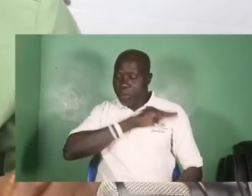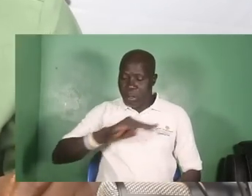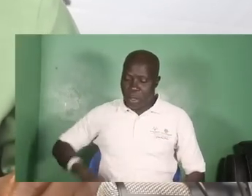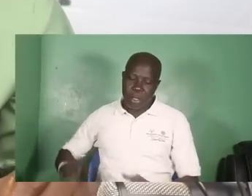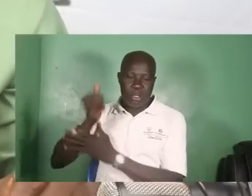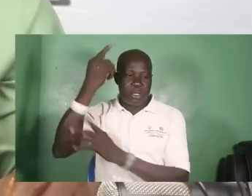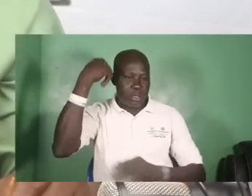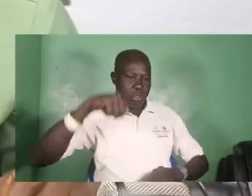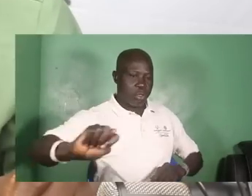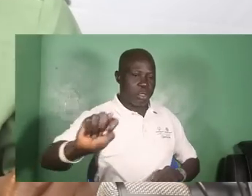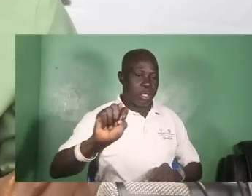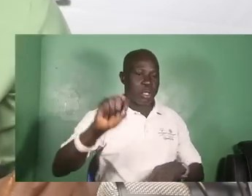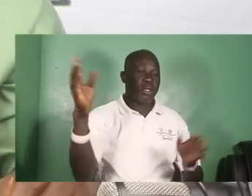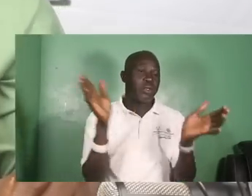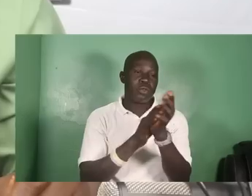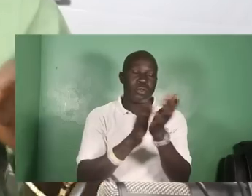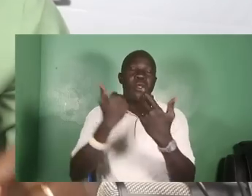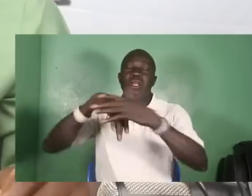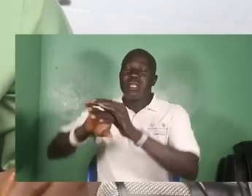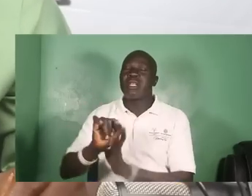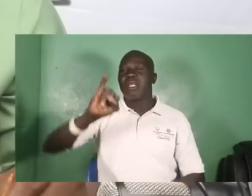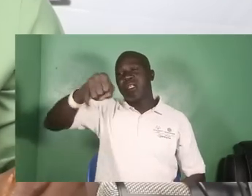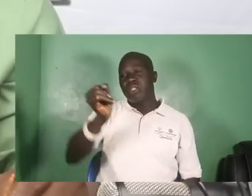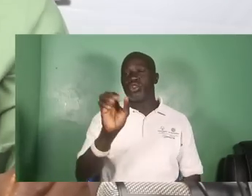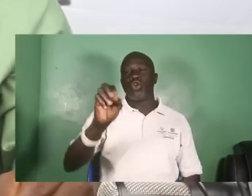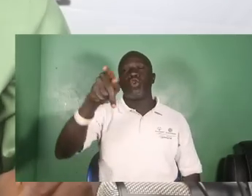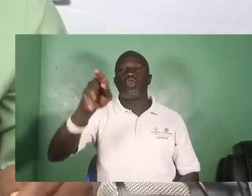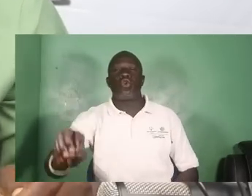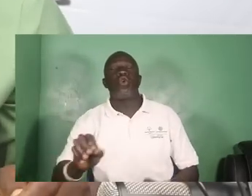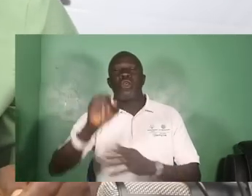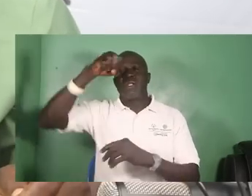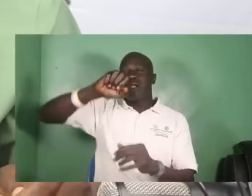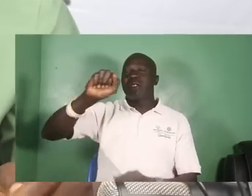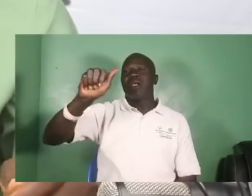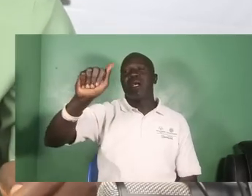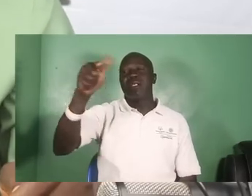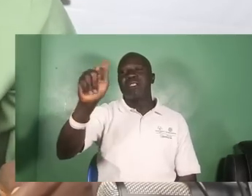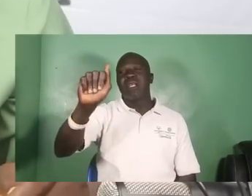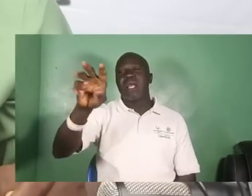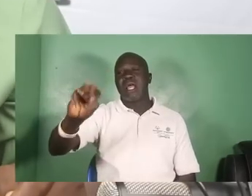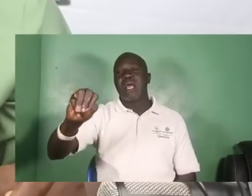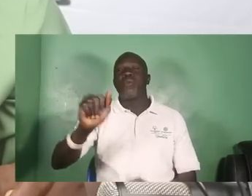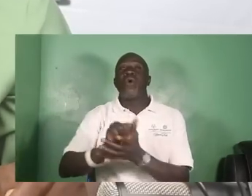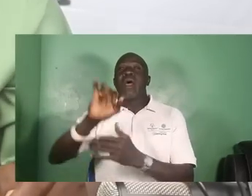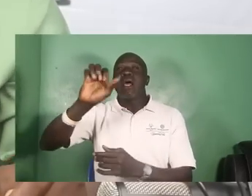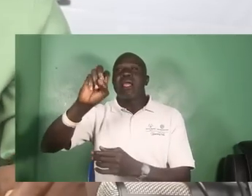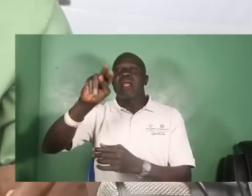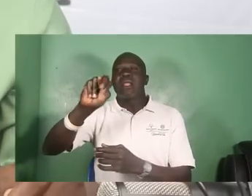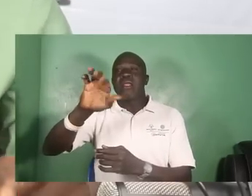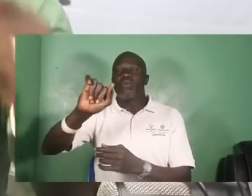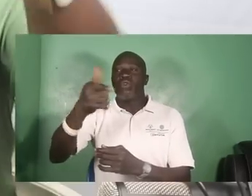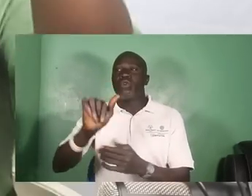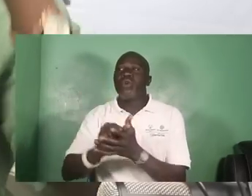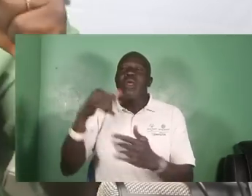At Methodist Theological Institute. Ní Ìjòkù. At Ìjòkù. Ní Sàgám. In Sàgám. Àkárìbò Road. Àkárìbò Road. Ní Sàgám.